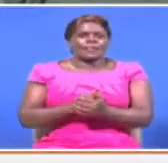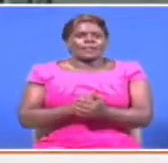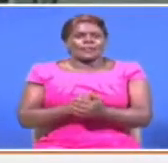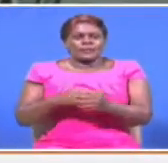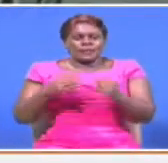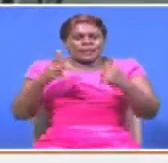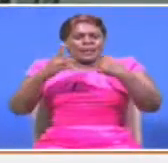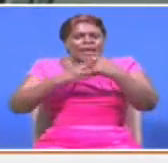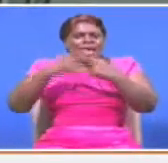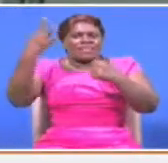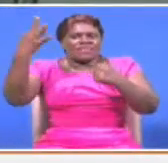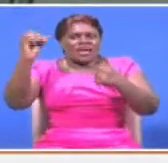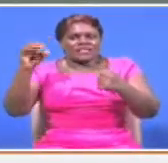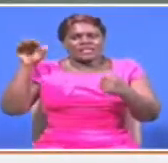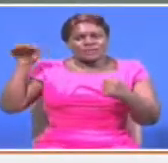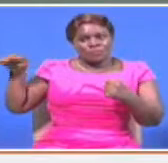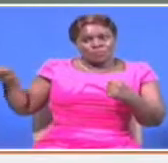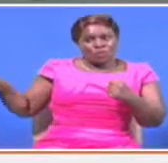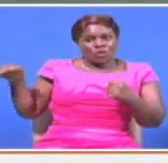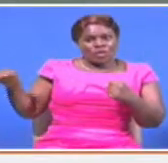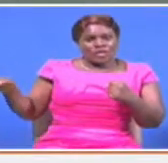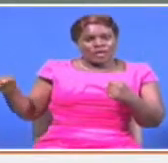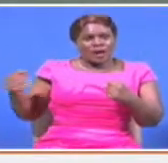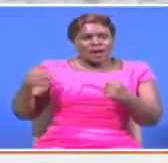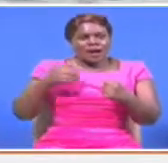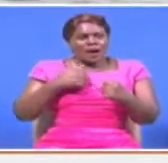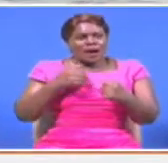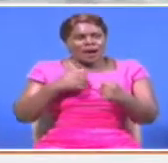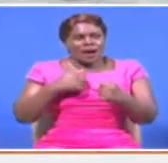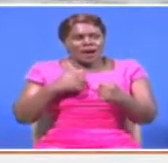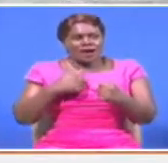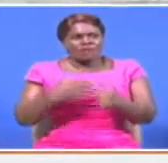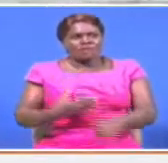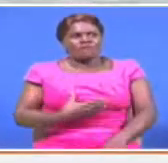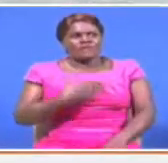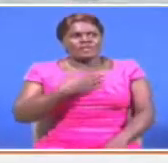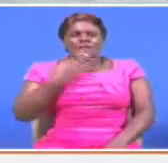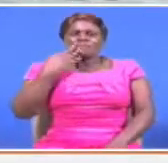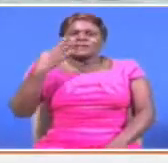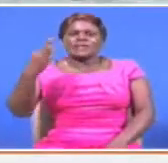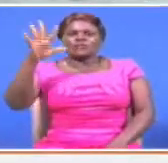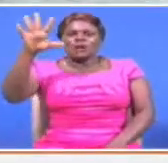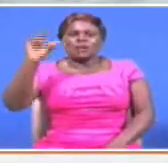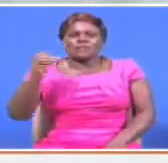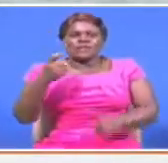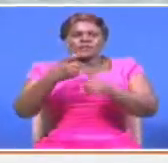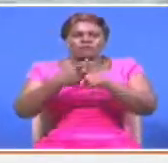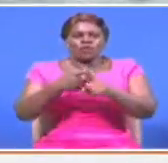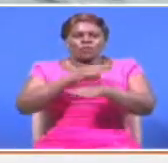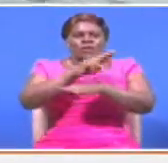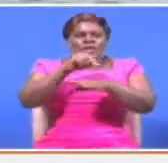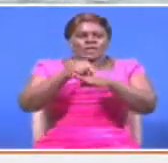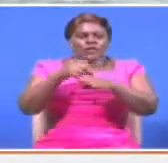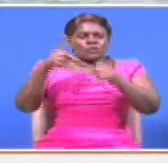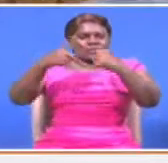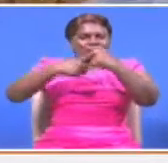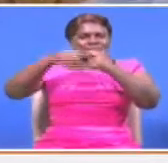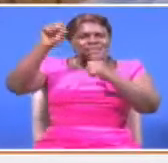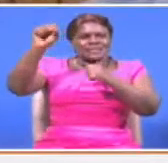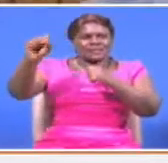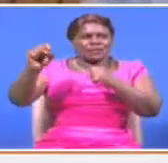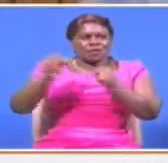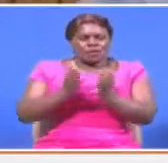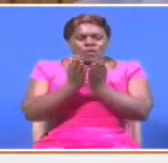mwendo wa saa 3:30 asubuhi, ikiwa na jumla ya watalii 350 kutoka mataifa 65.